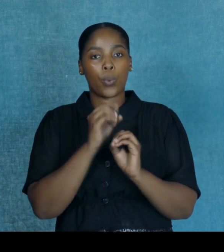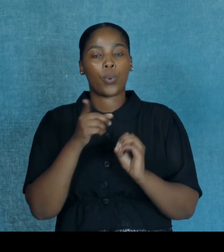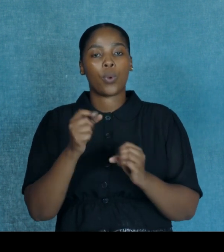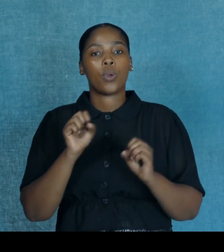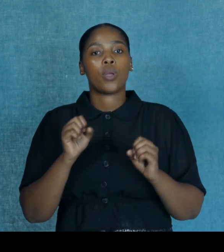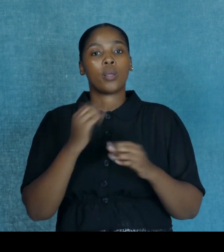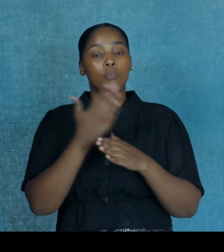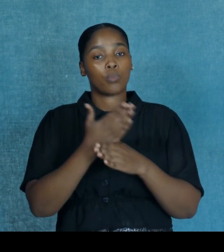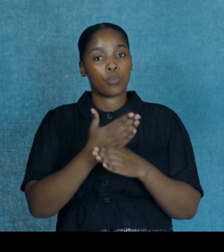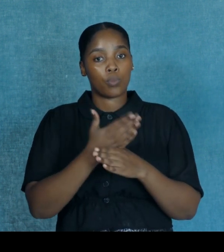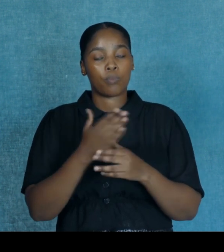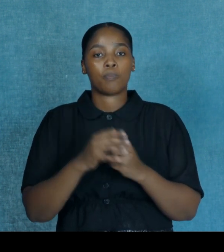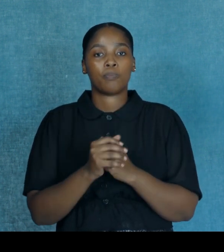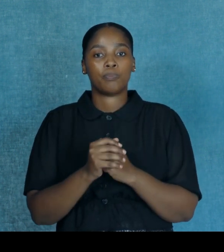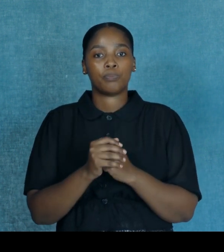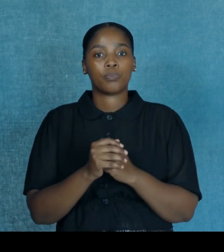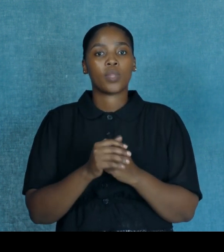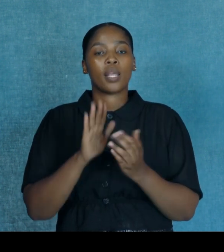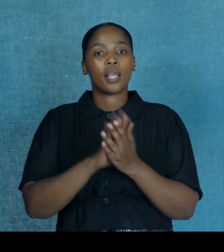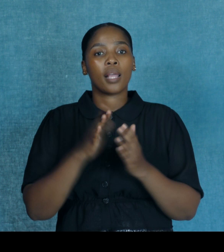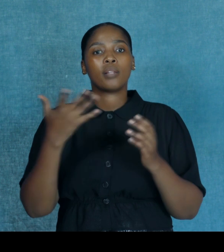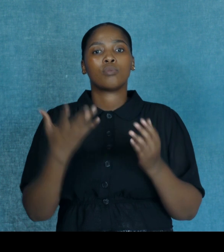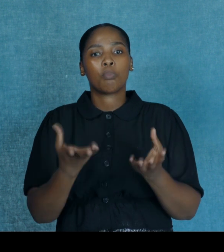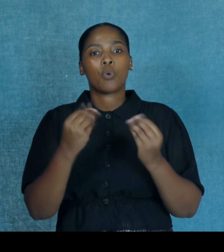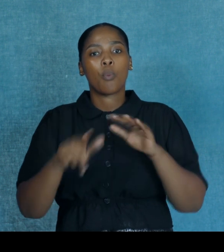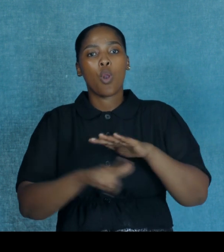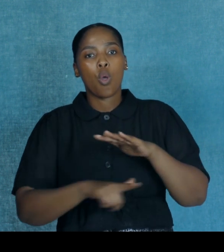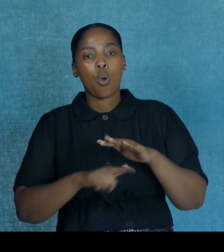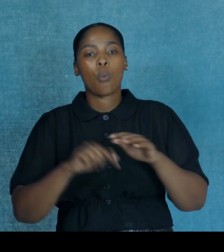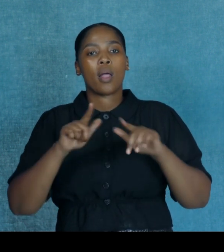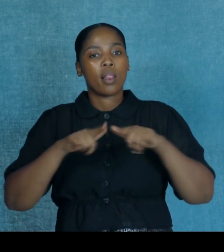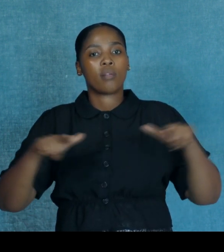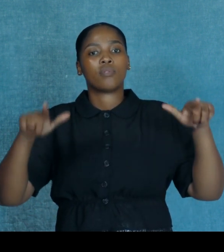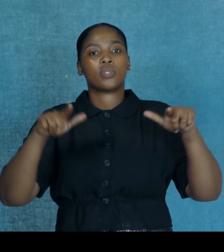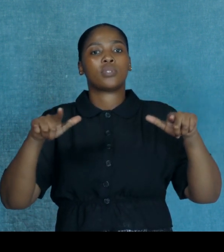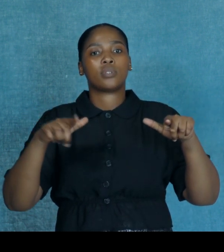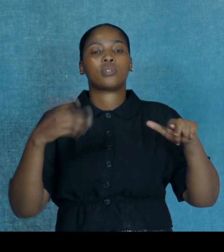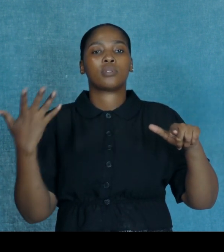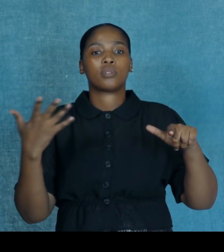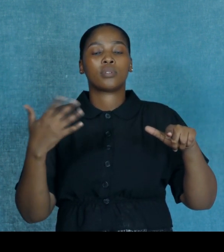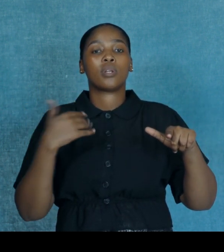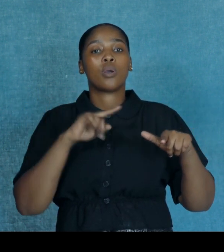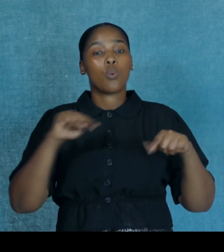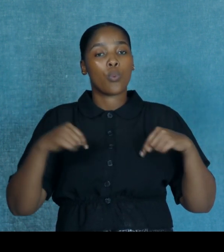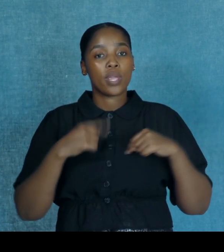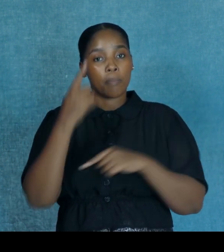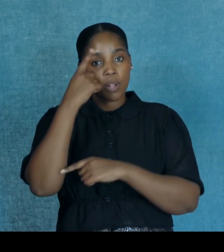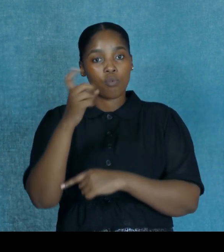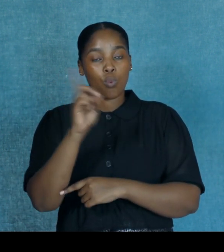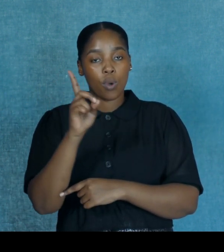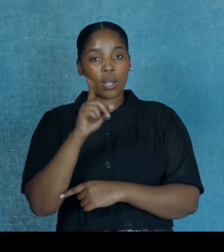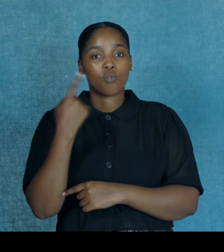market due to their often lower levels of formal education. We believe that the solution to the problem of mass